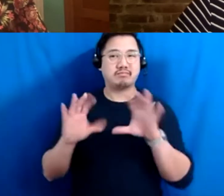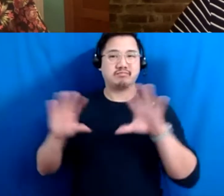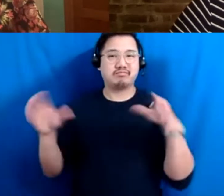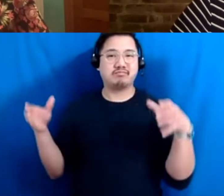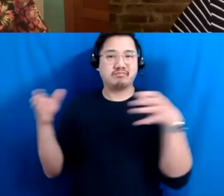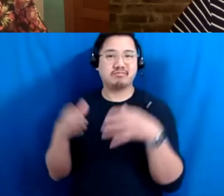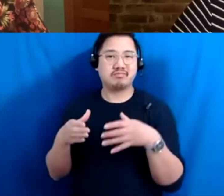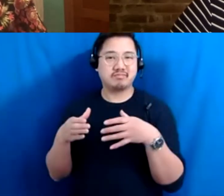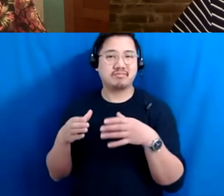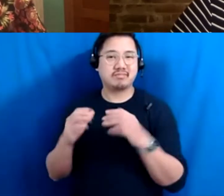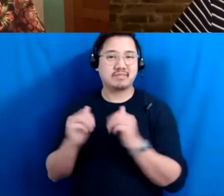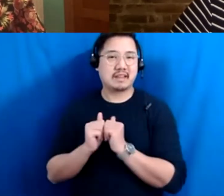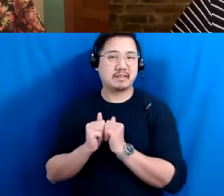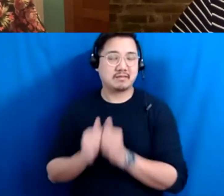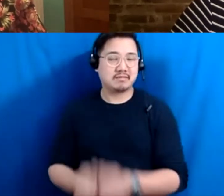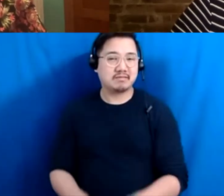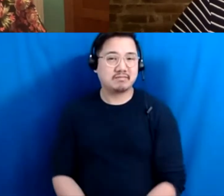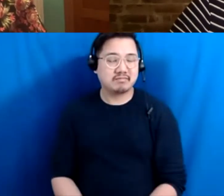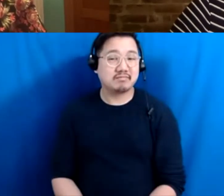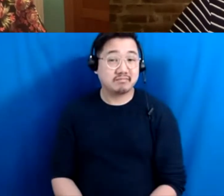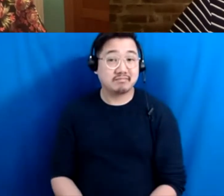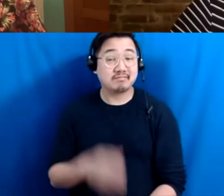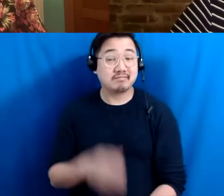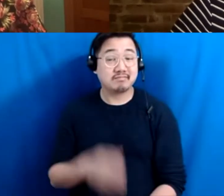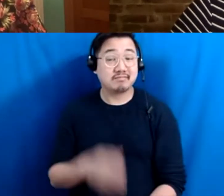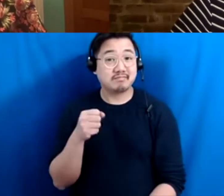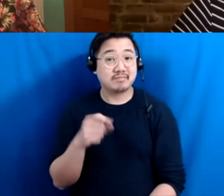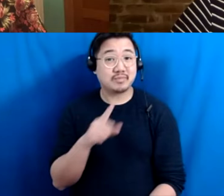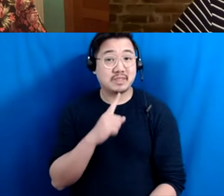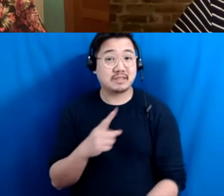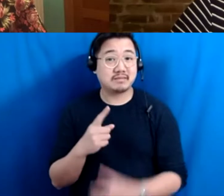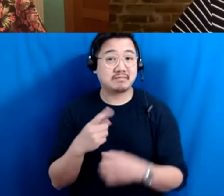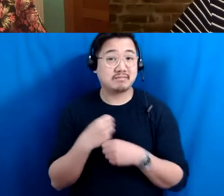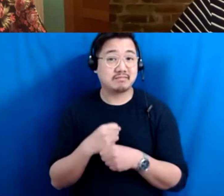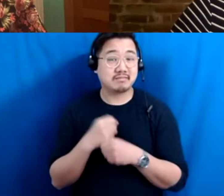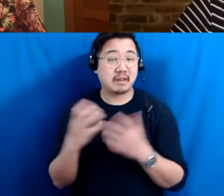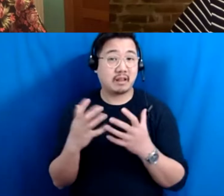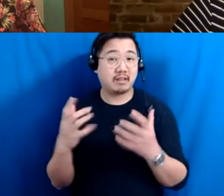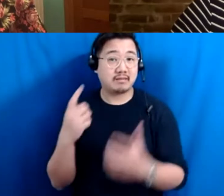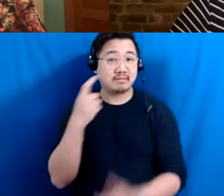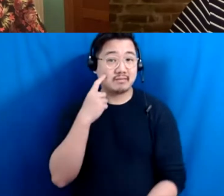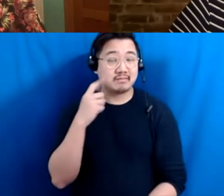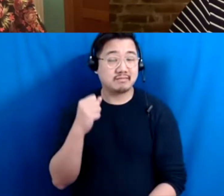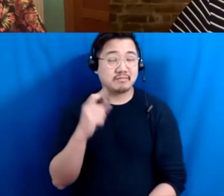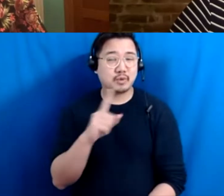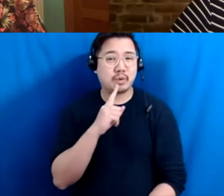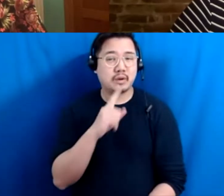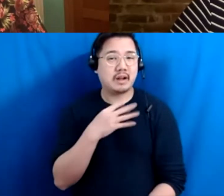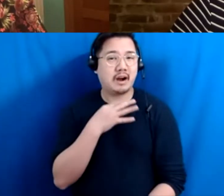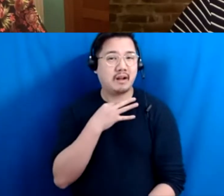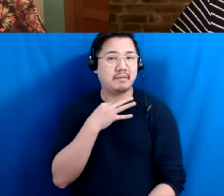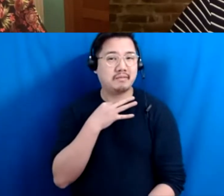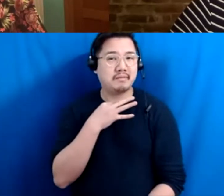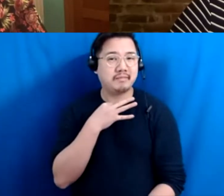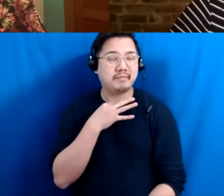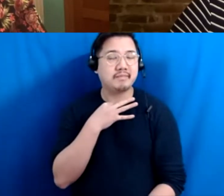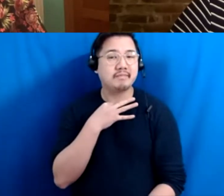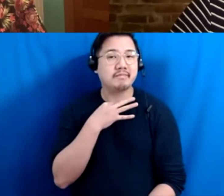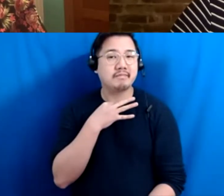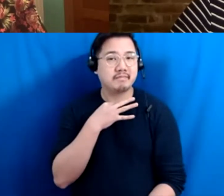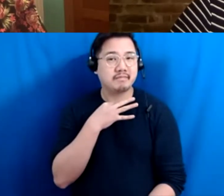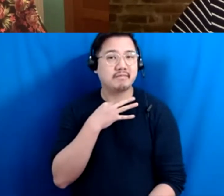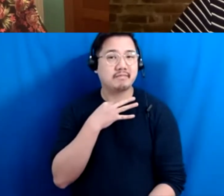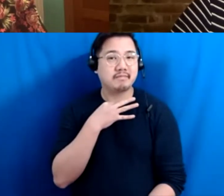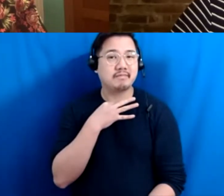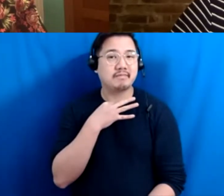Yeah, So that it makes took a a lot of long time. yeah, that makes a lot of sense. I am so curious, I think that it